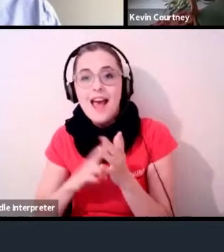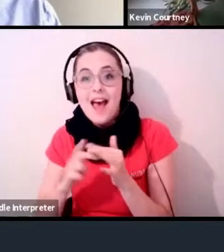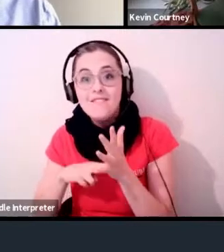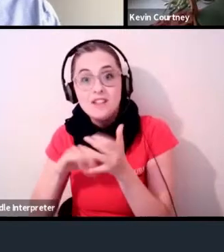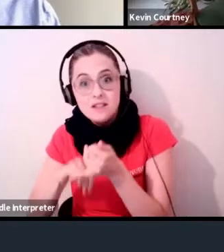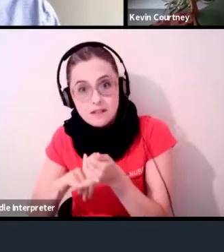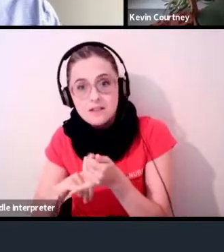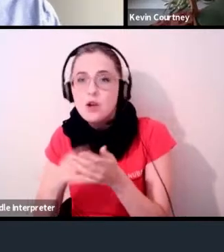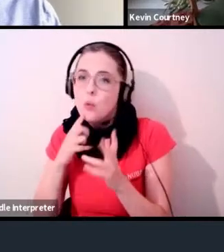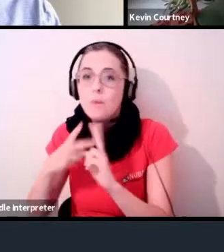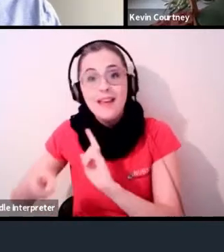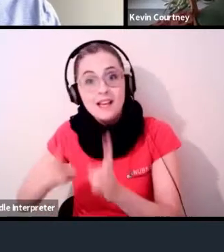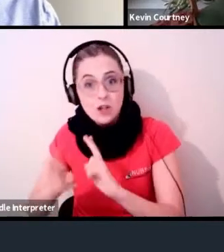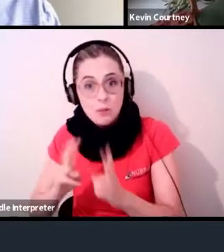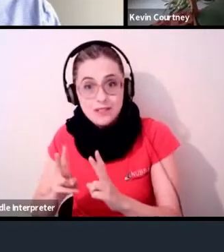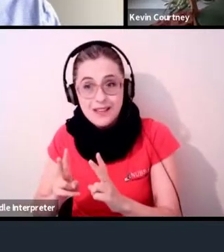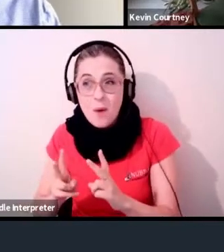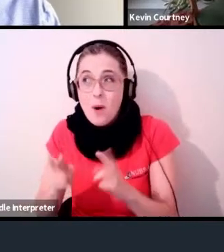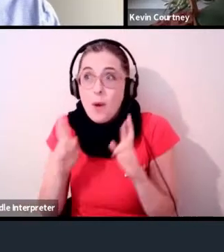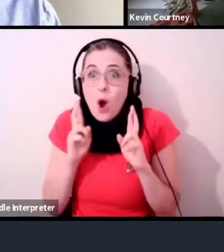titles up and running shortly.